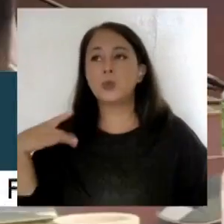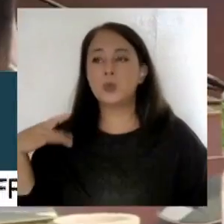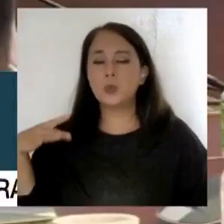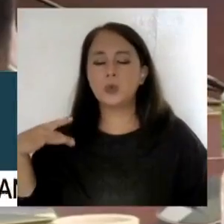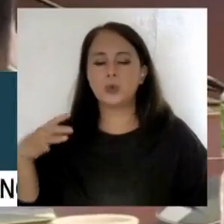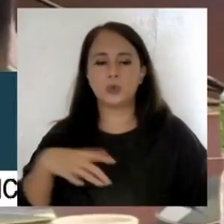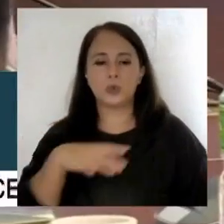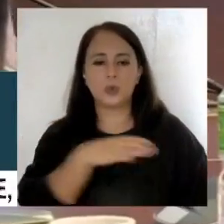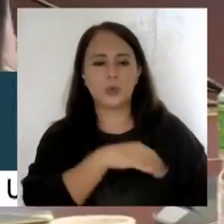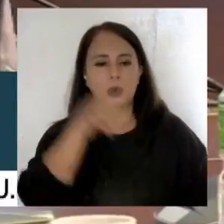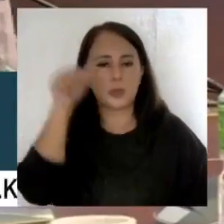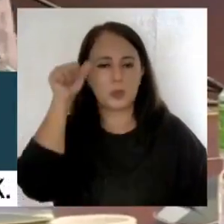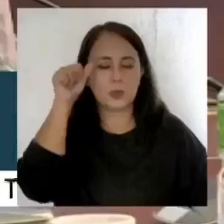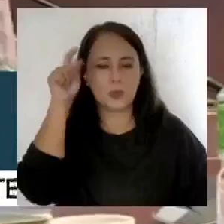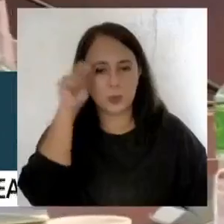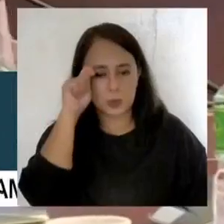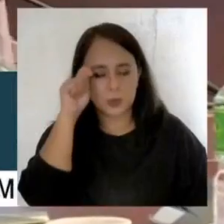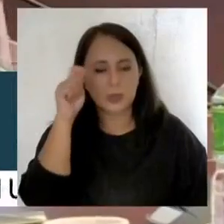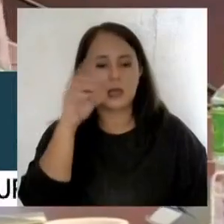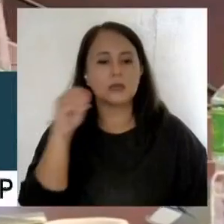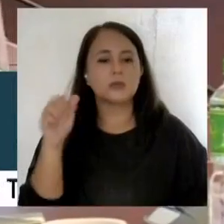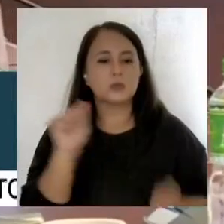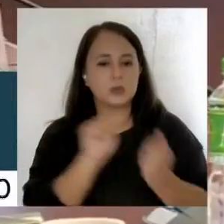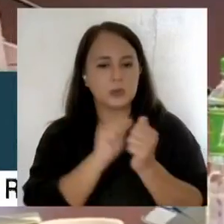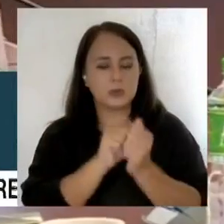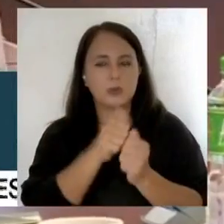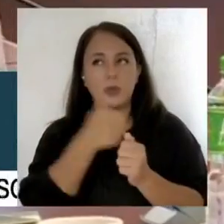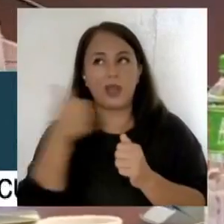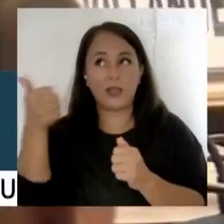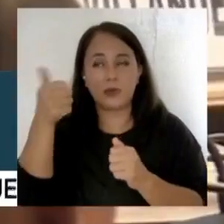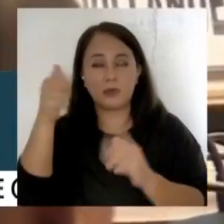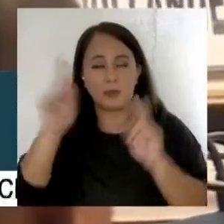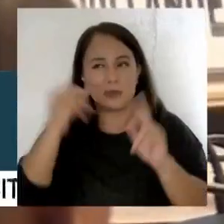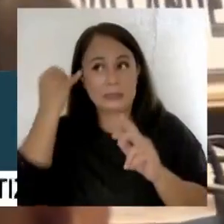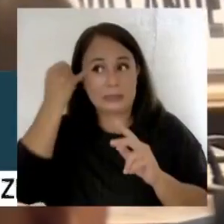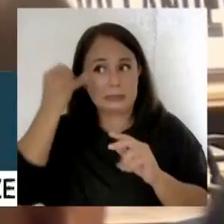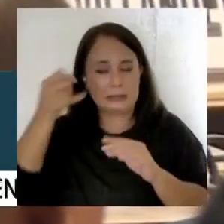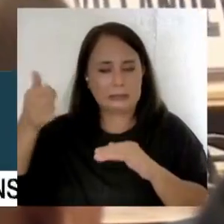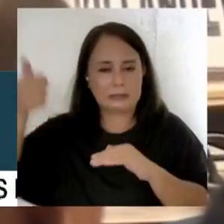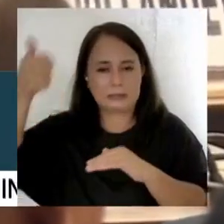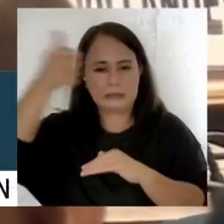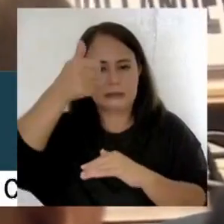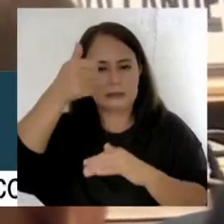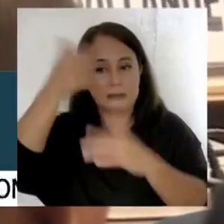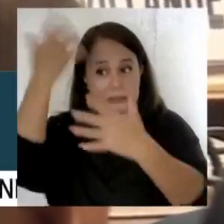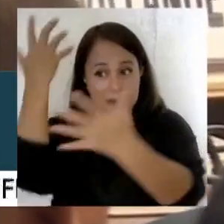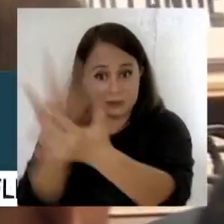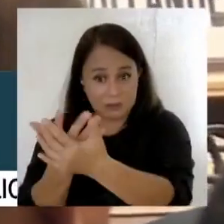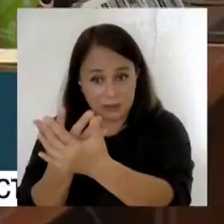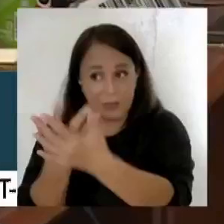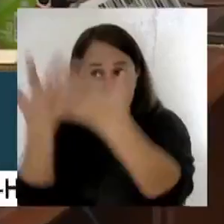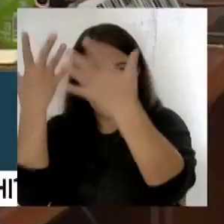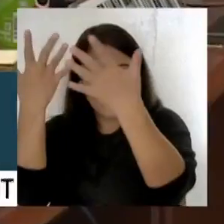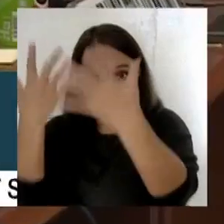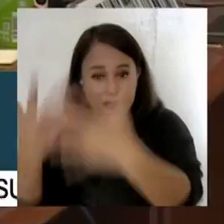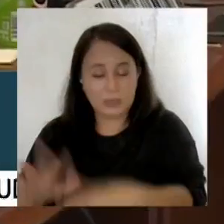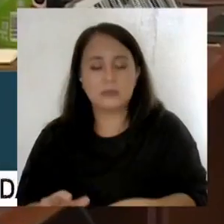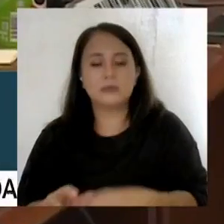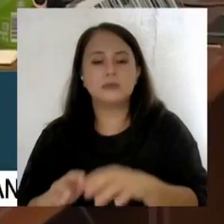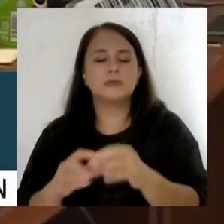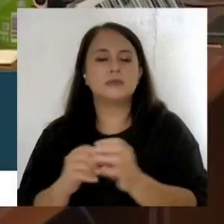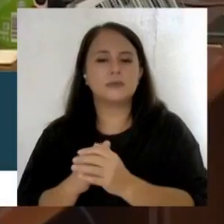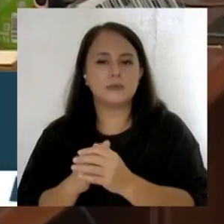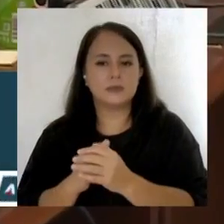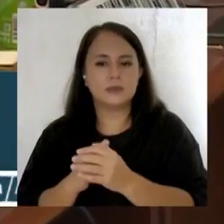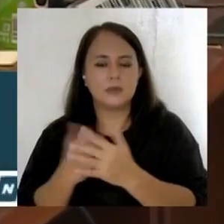Tevez and along with other masterminds not to be in jail, and as well as other gunmen who are still